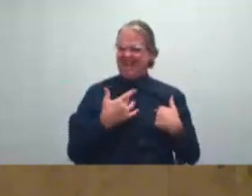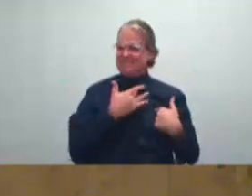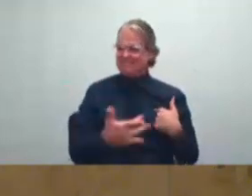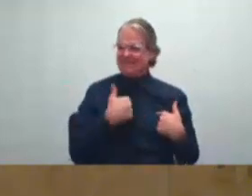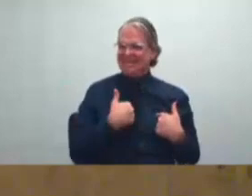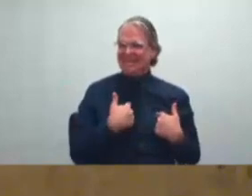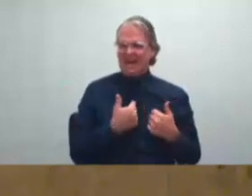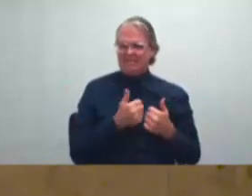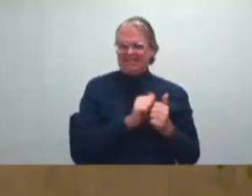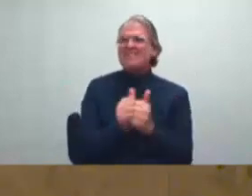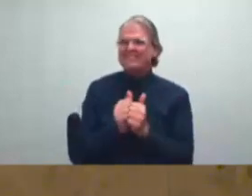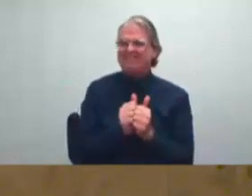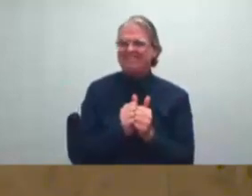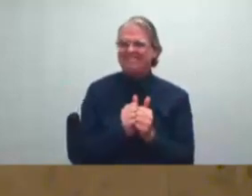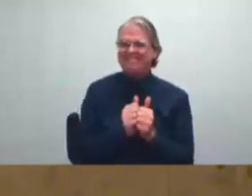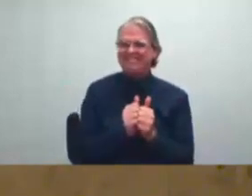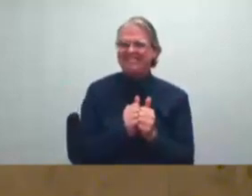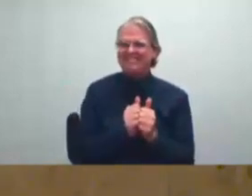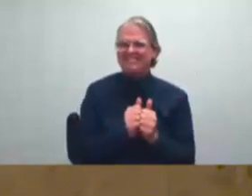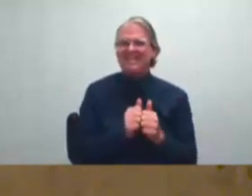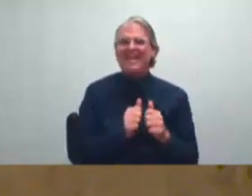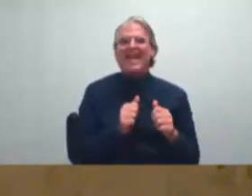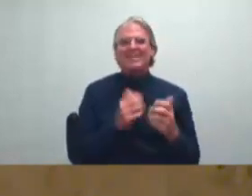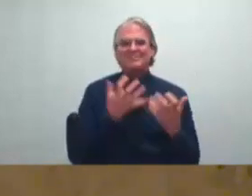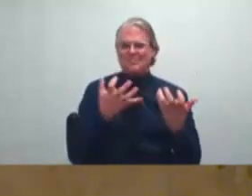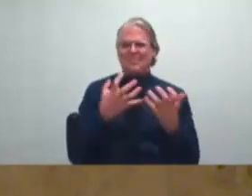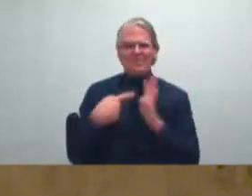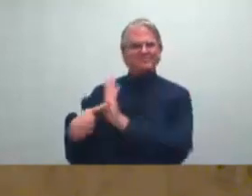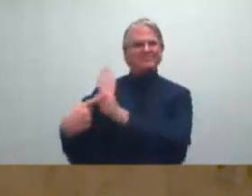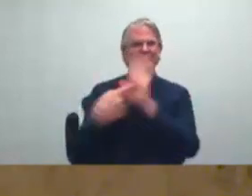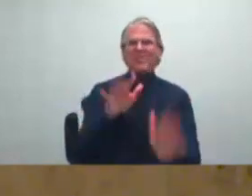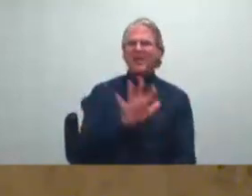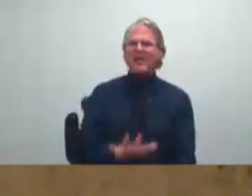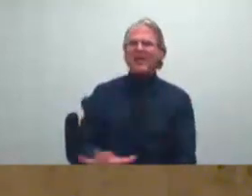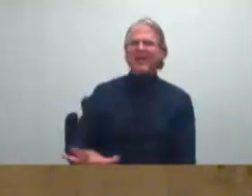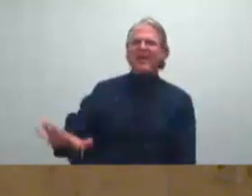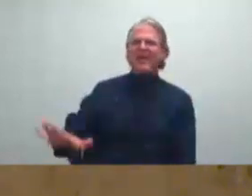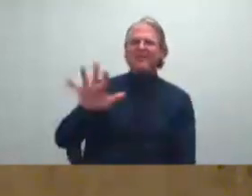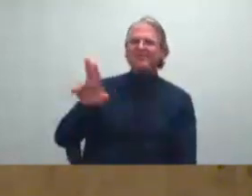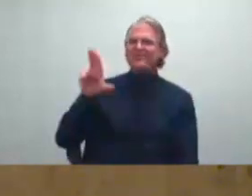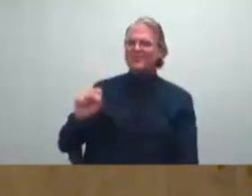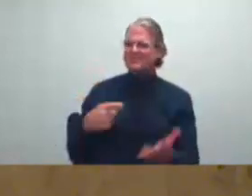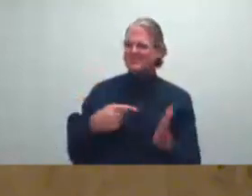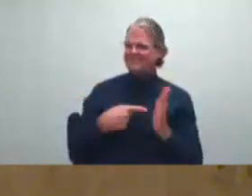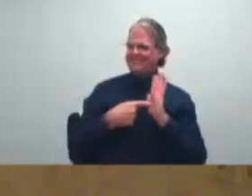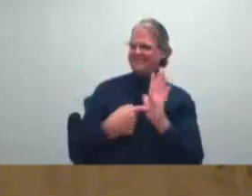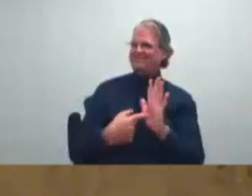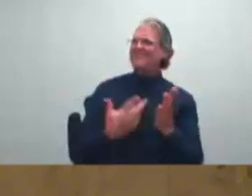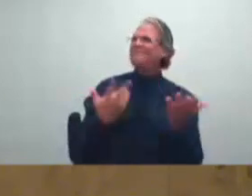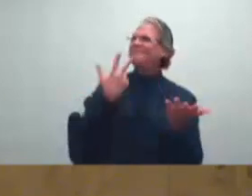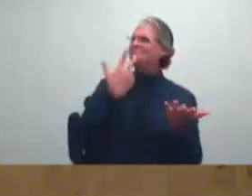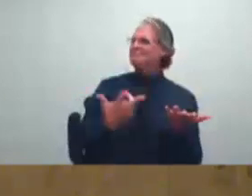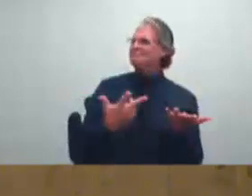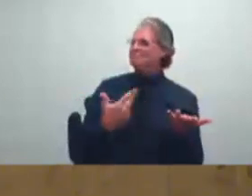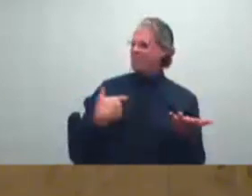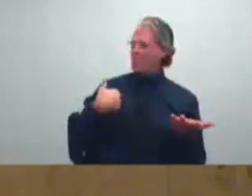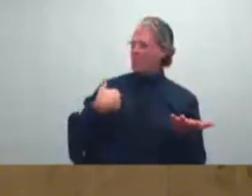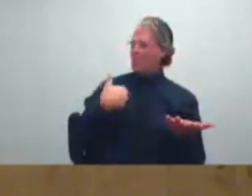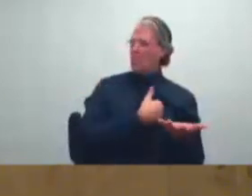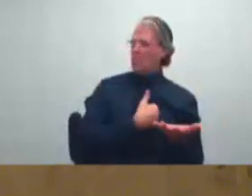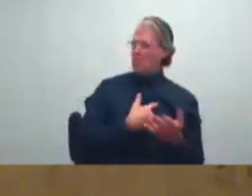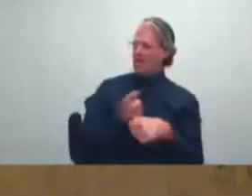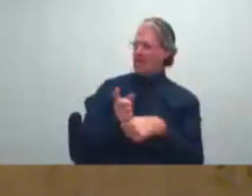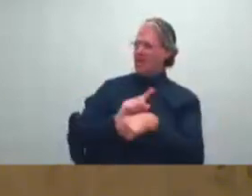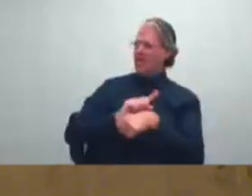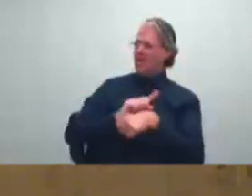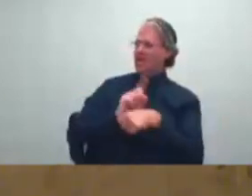that we can be the model across the United States, to show, hey, here's a community called Reno that brought those numbers